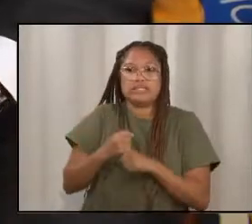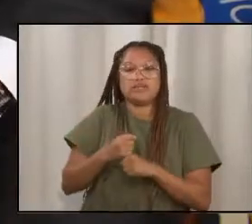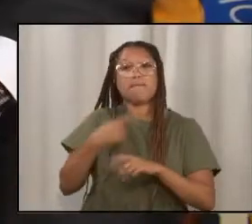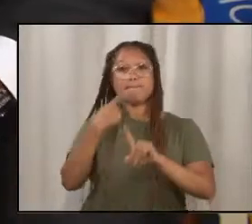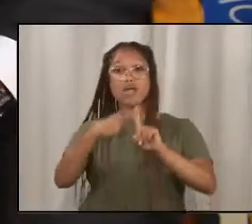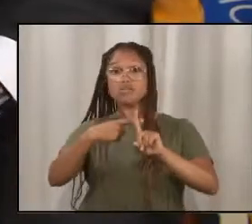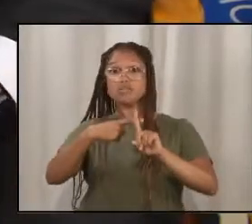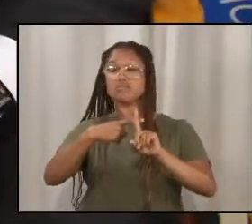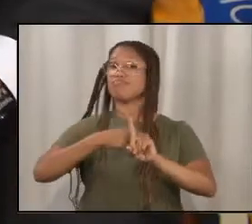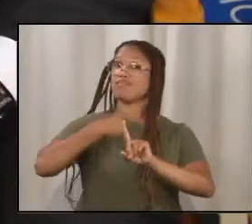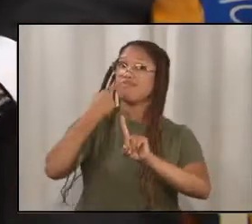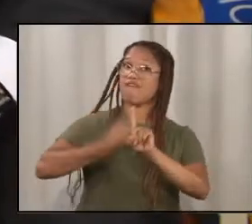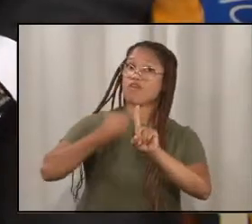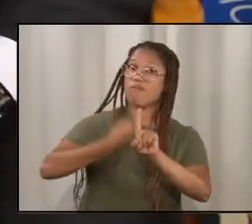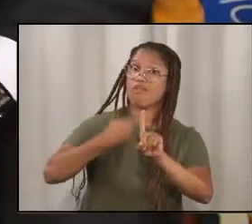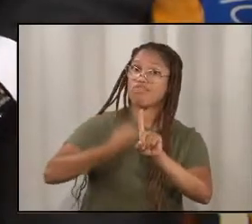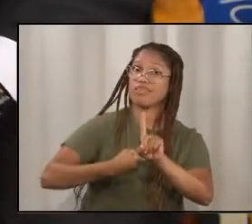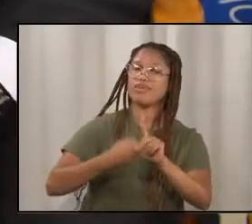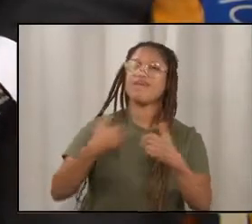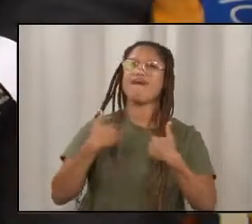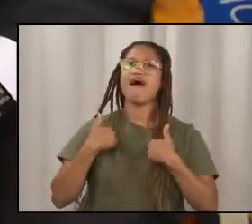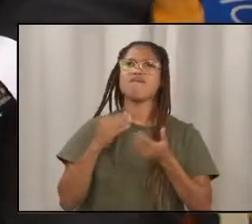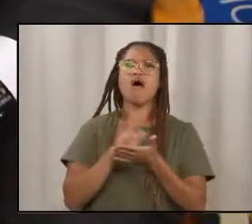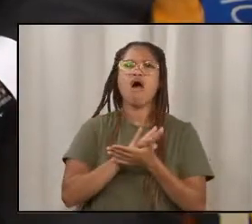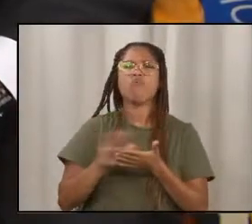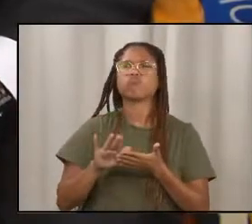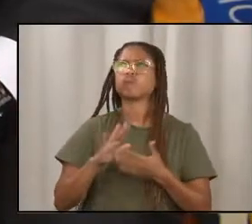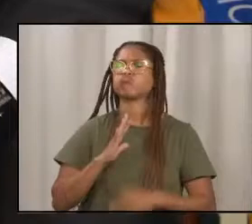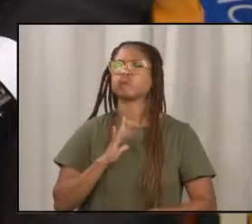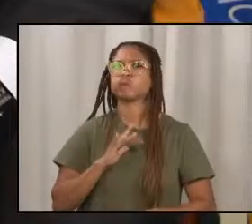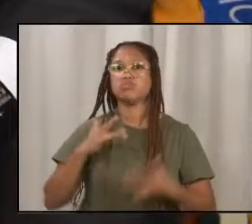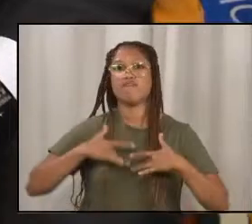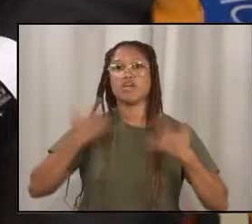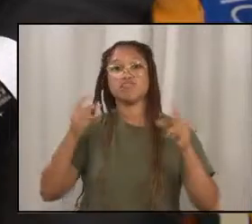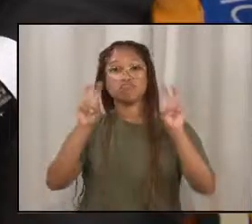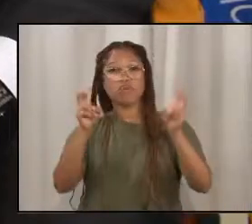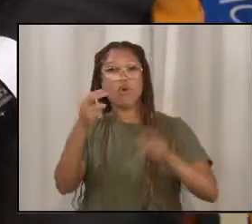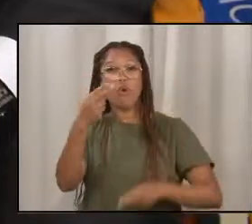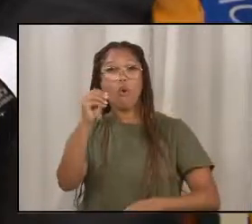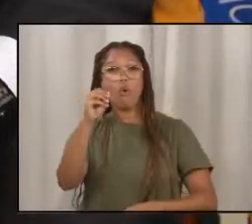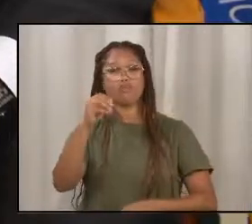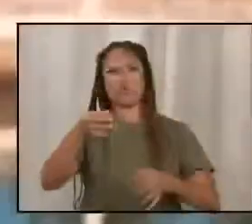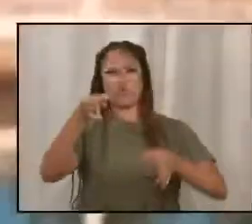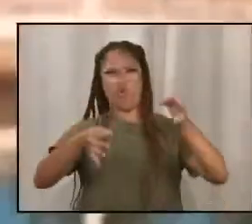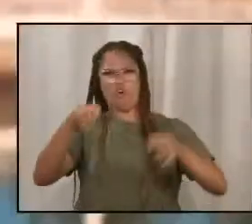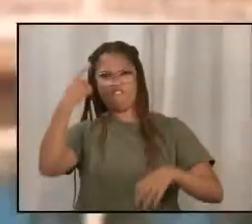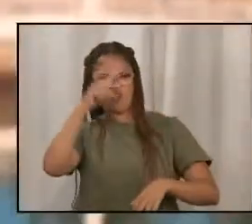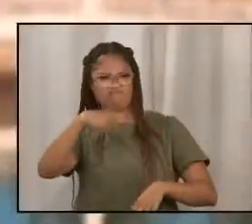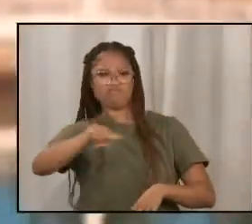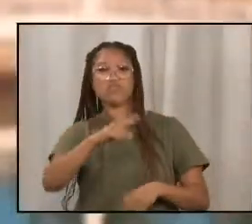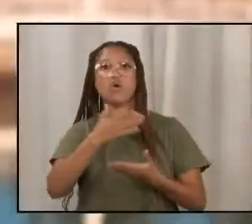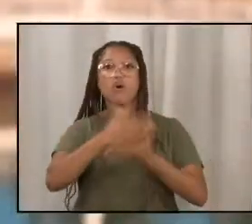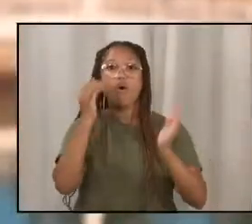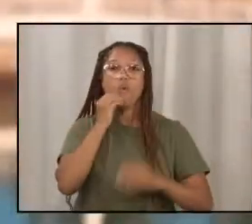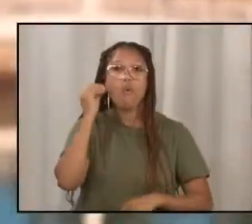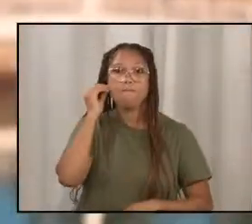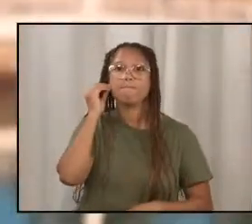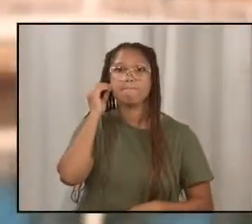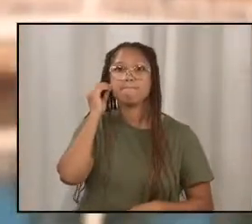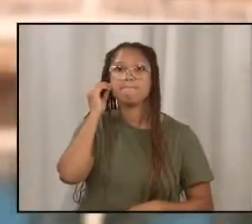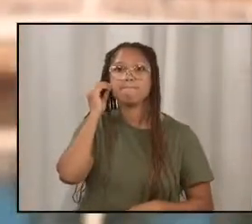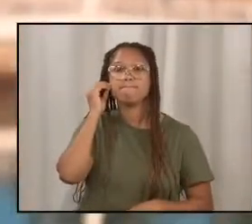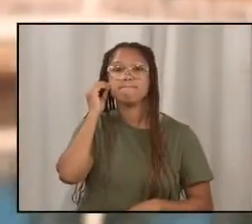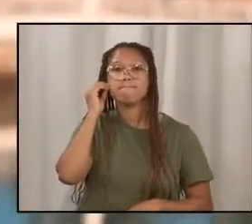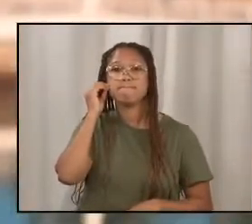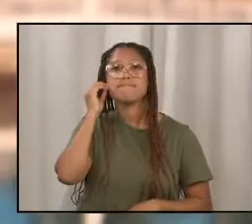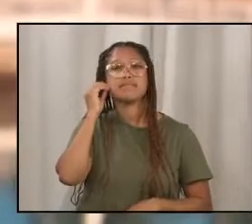also have a really neat and helpful event called Homeless Court, which assists people who are experiencing homelessness with